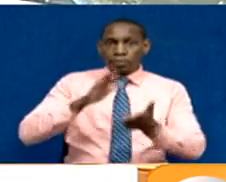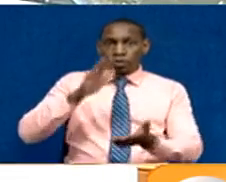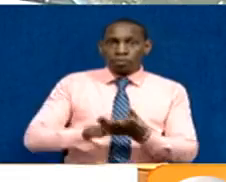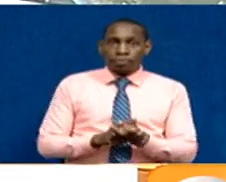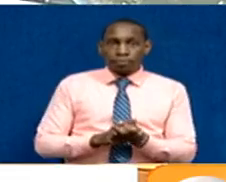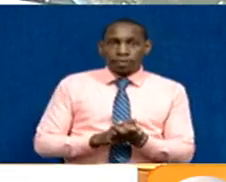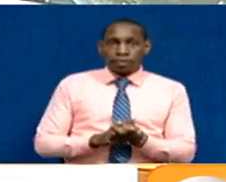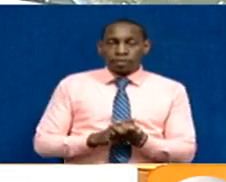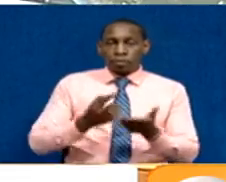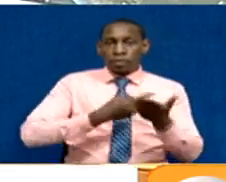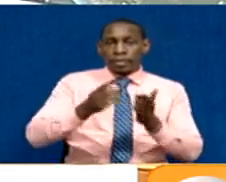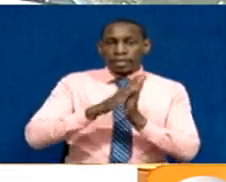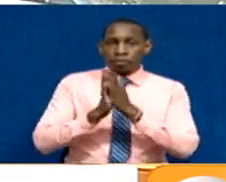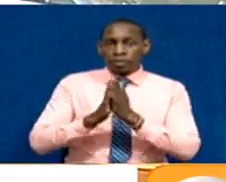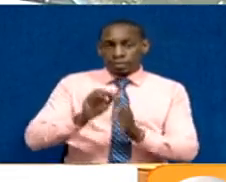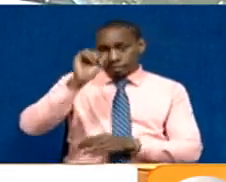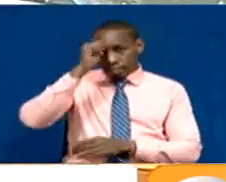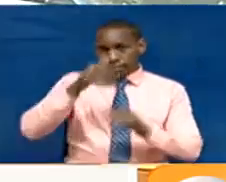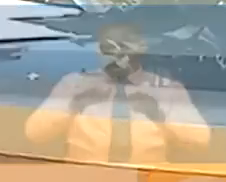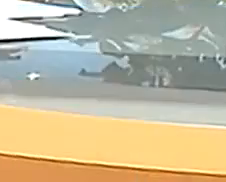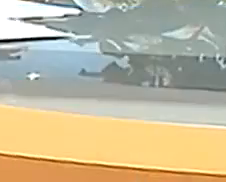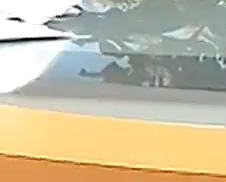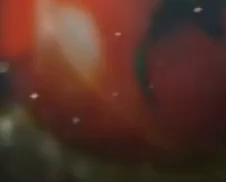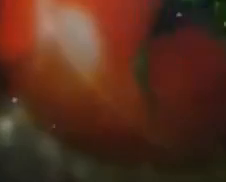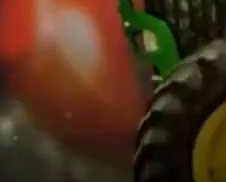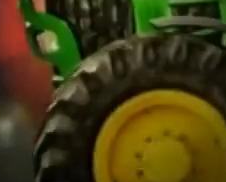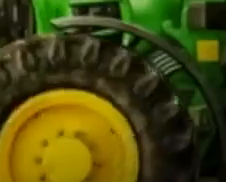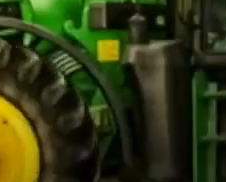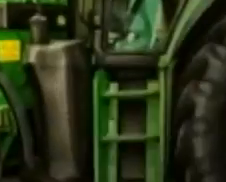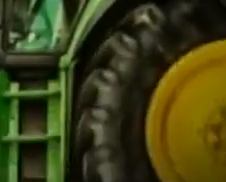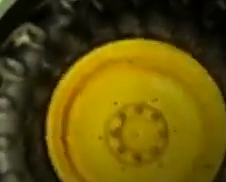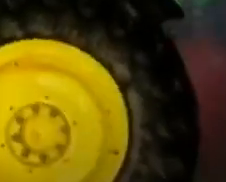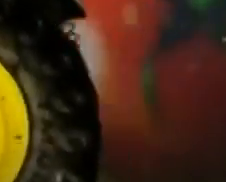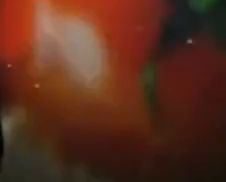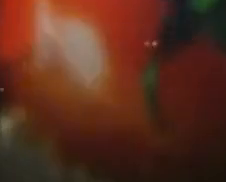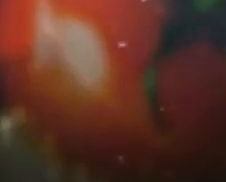more on this week's Smart Farm.